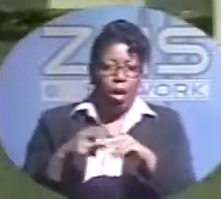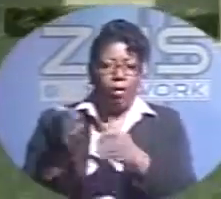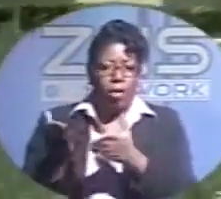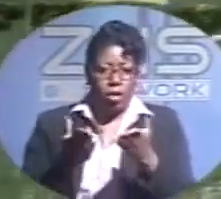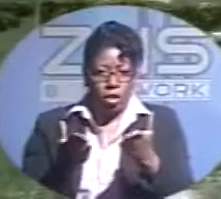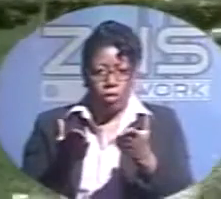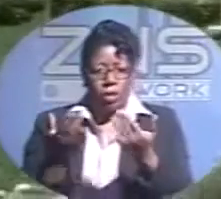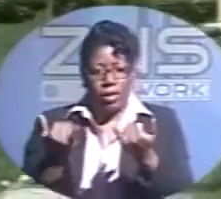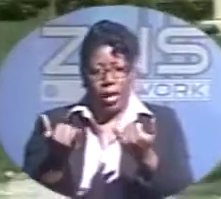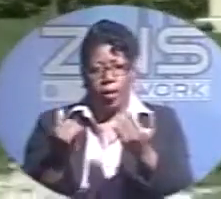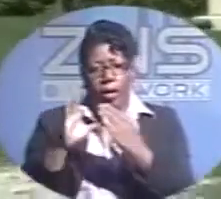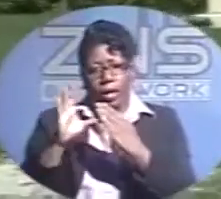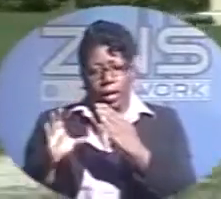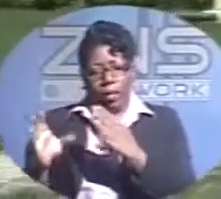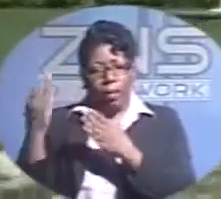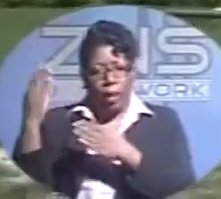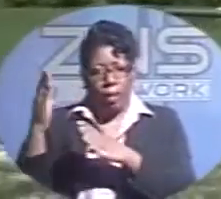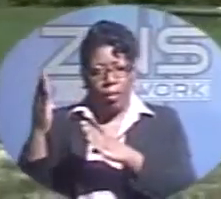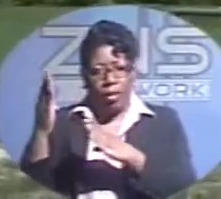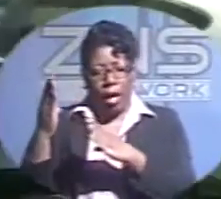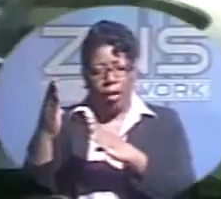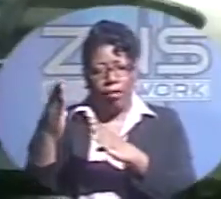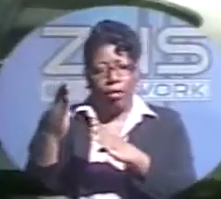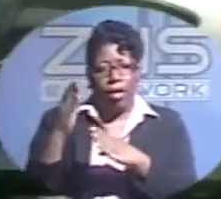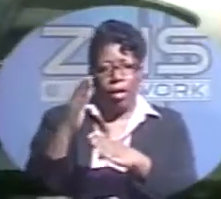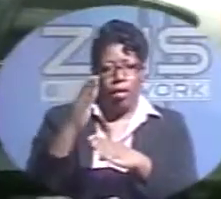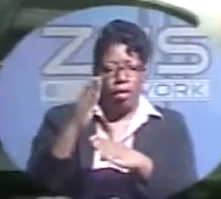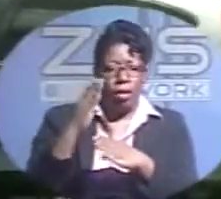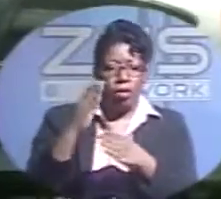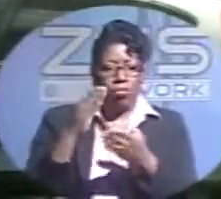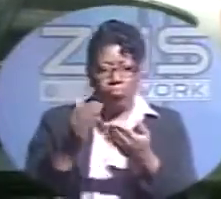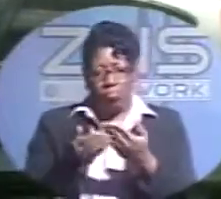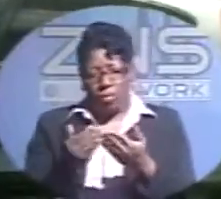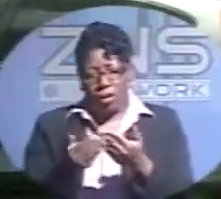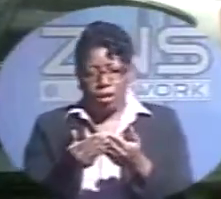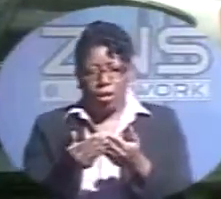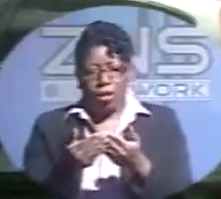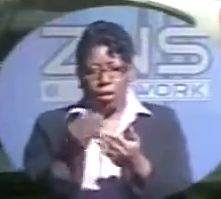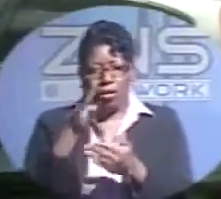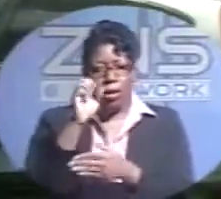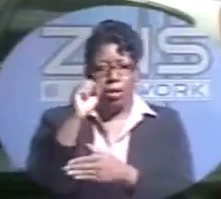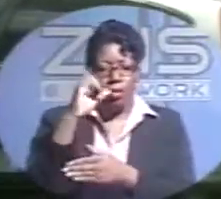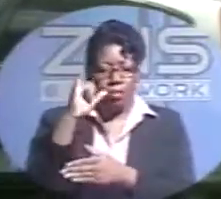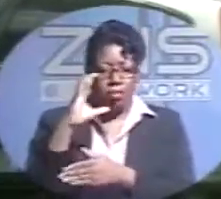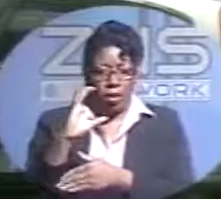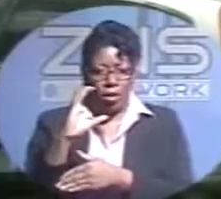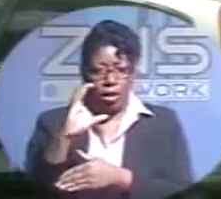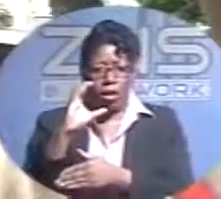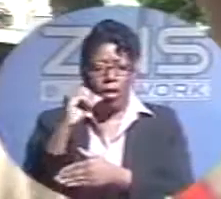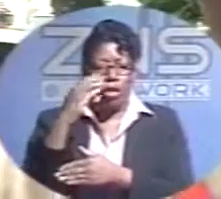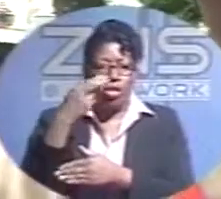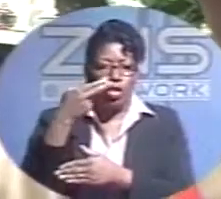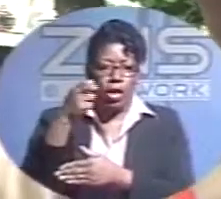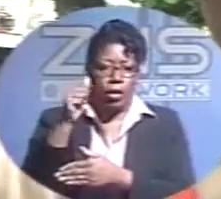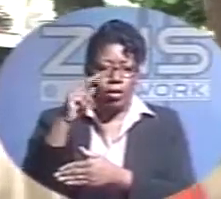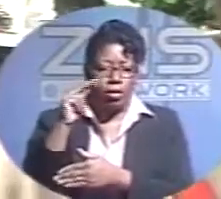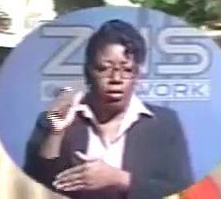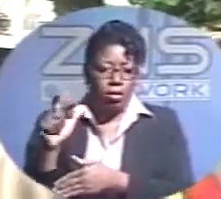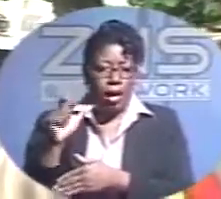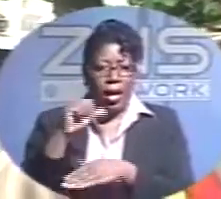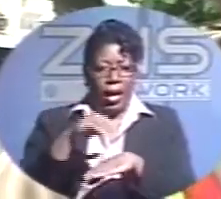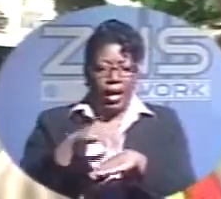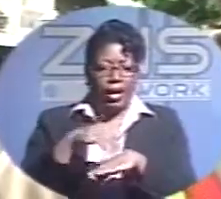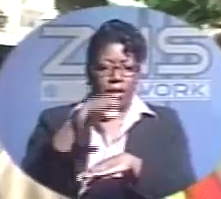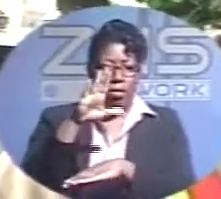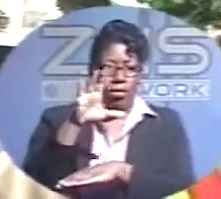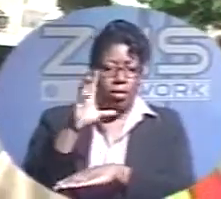Cable Bahamas currently offers basic cable channels at 56 cents each. When presented with this information, here's